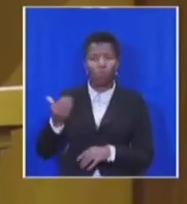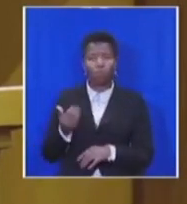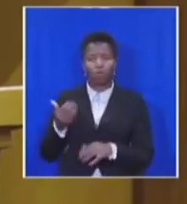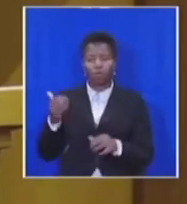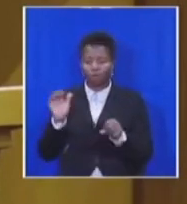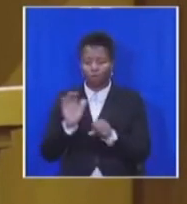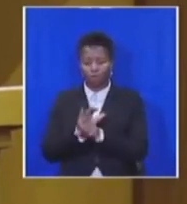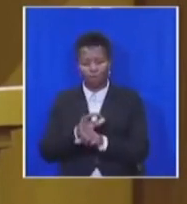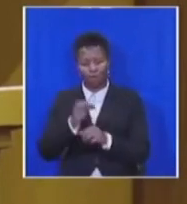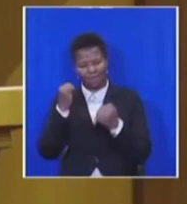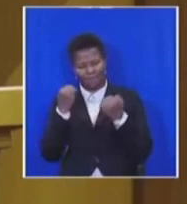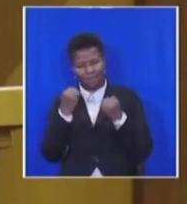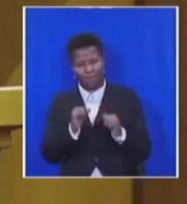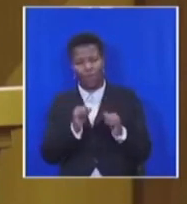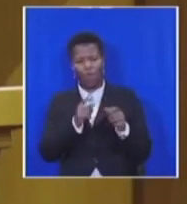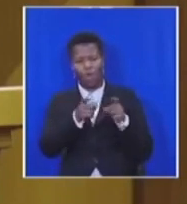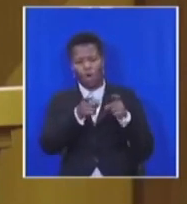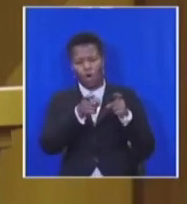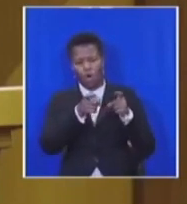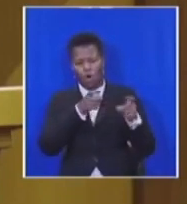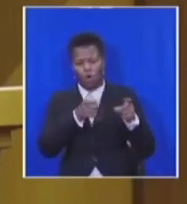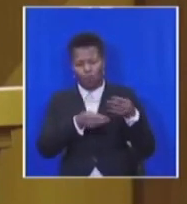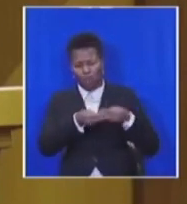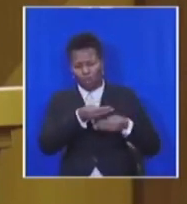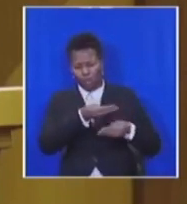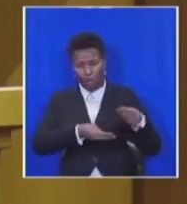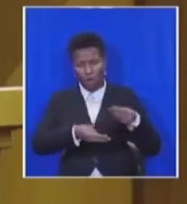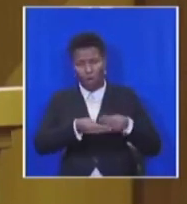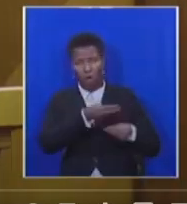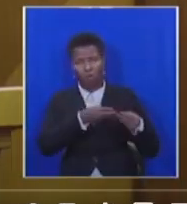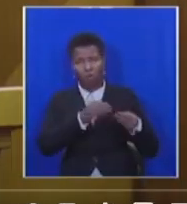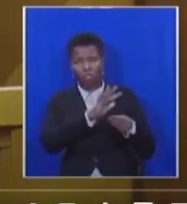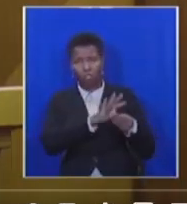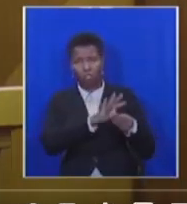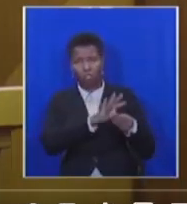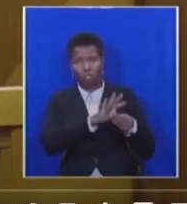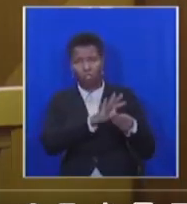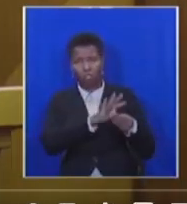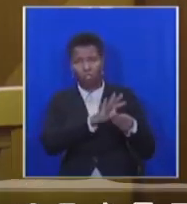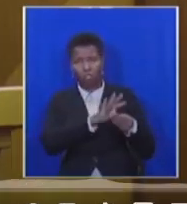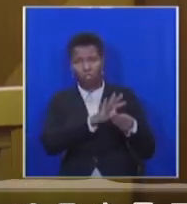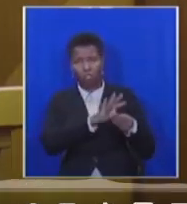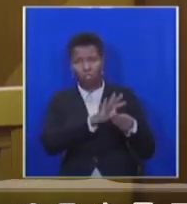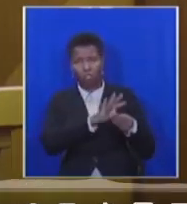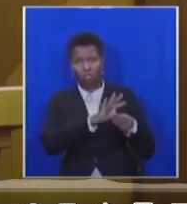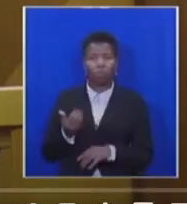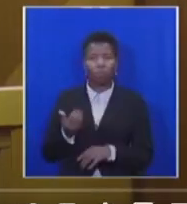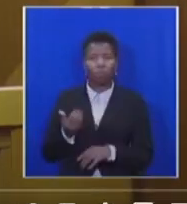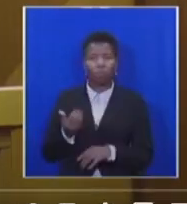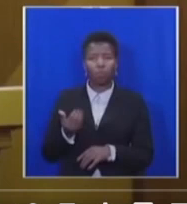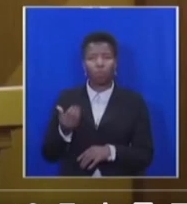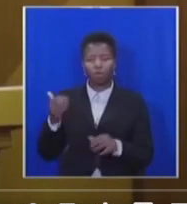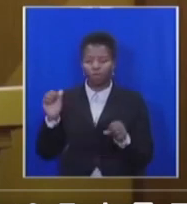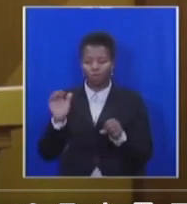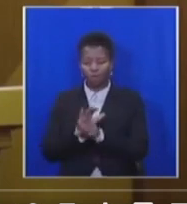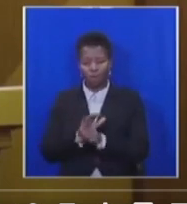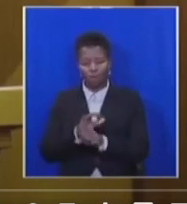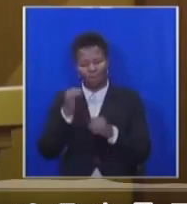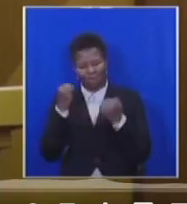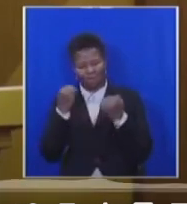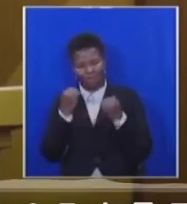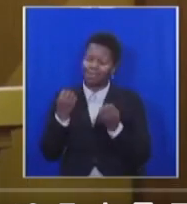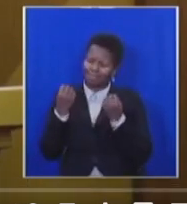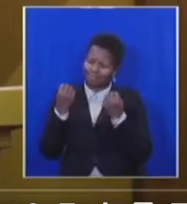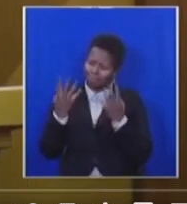the kleptocracy in municipal. Yo, the what?